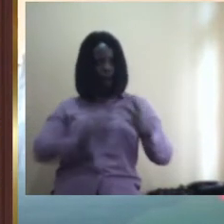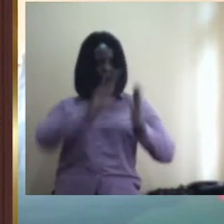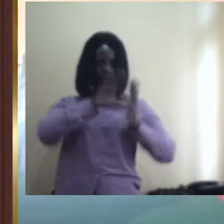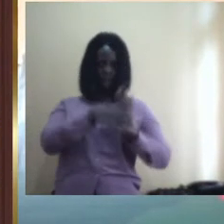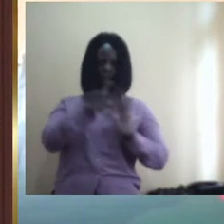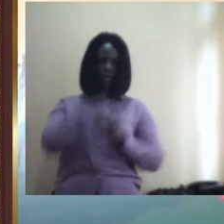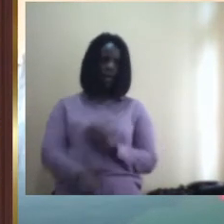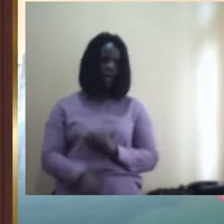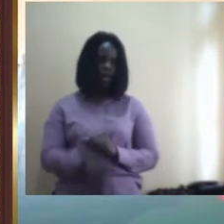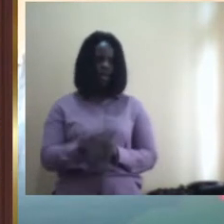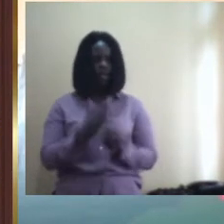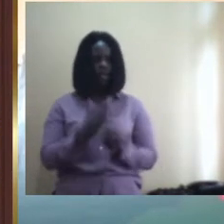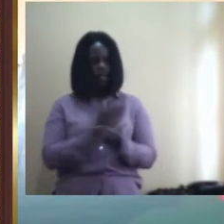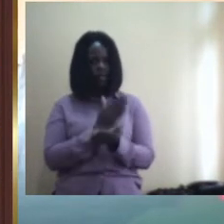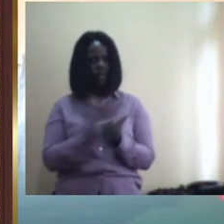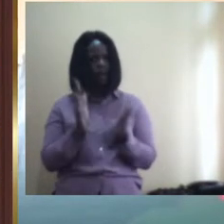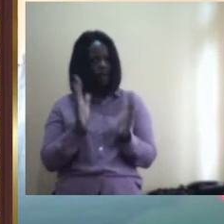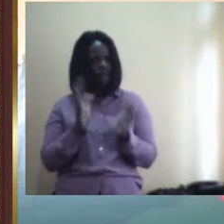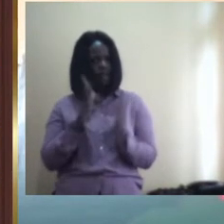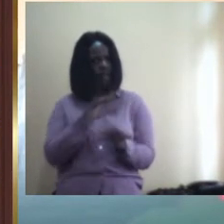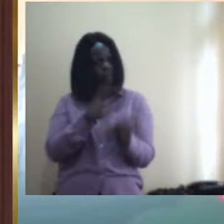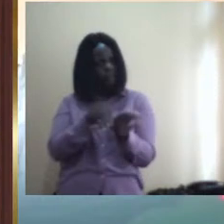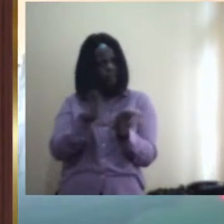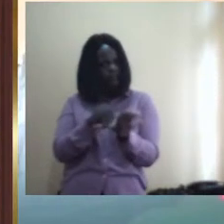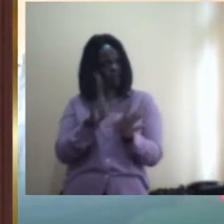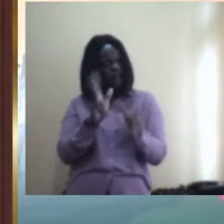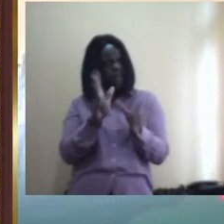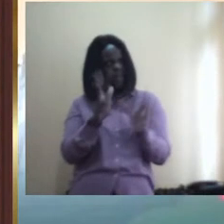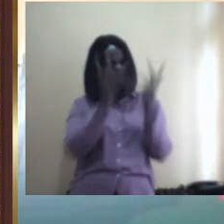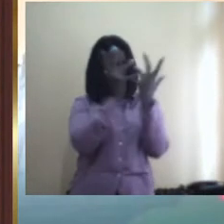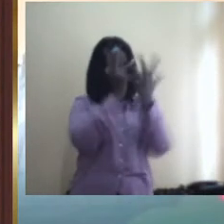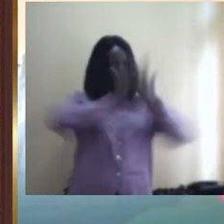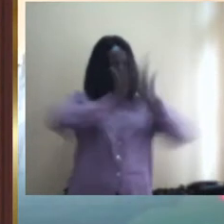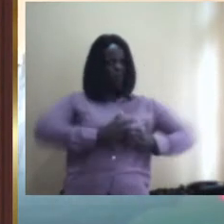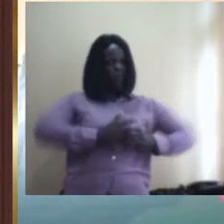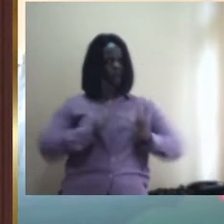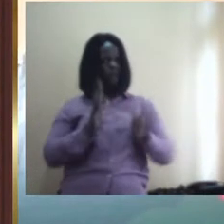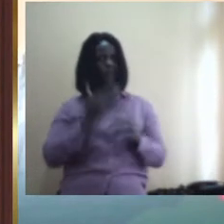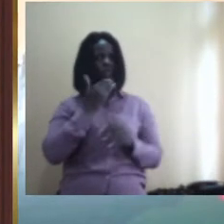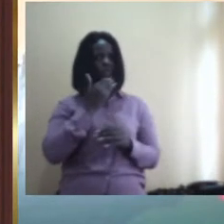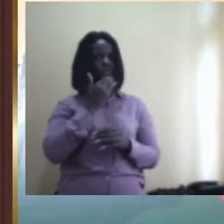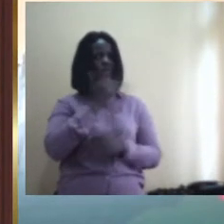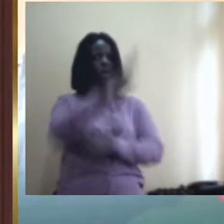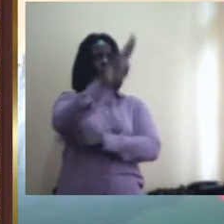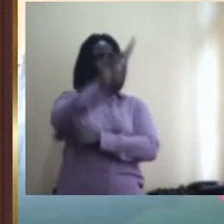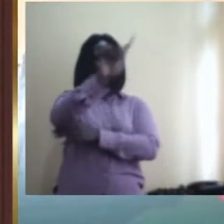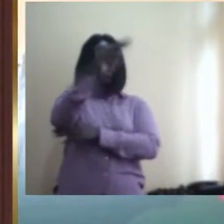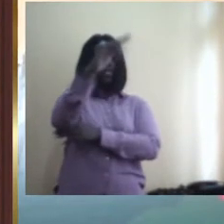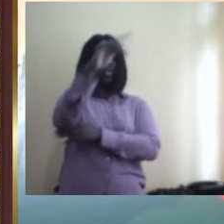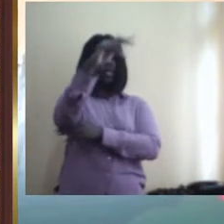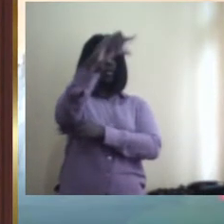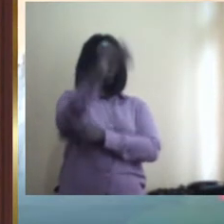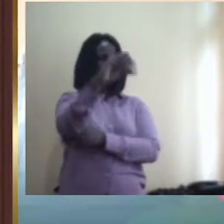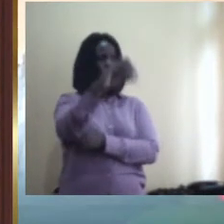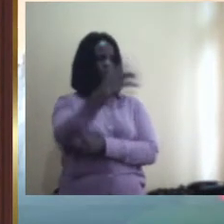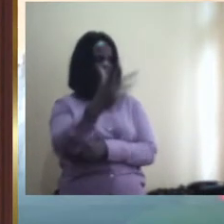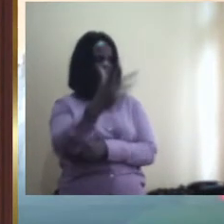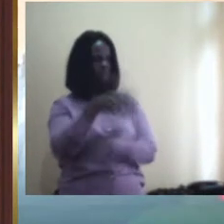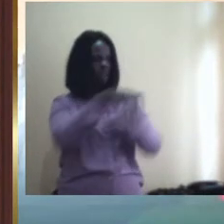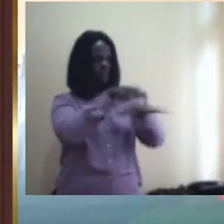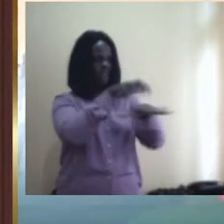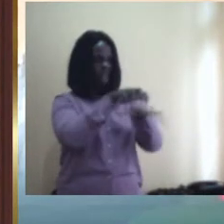that I participated in, which was coordinated in partnership with Utingo Organic